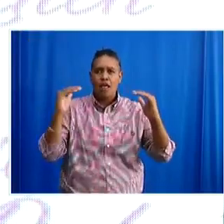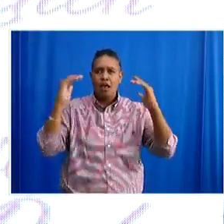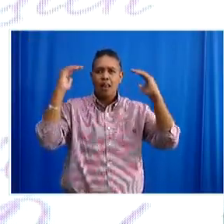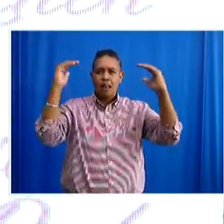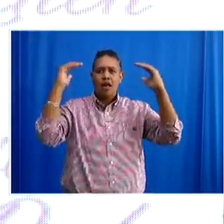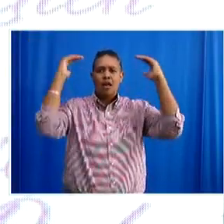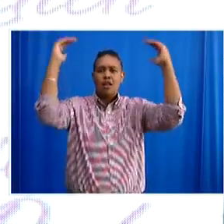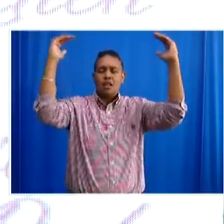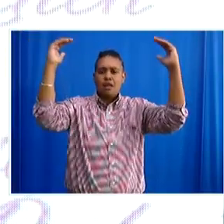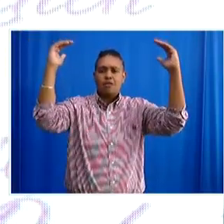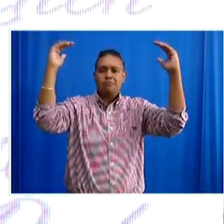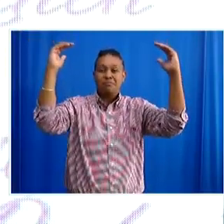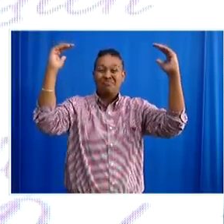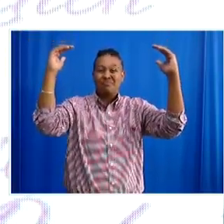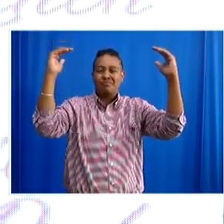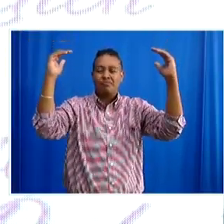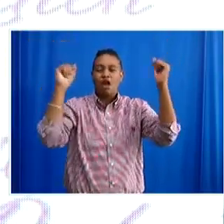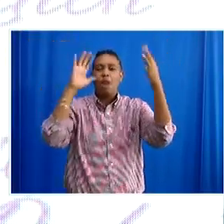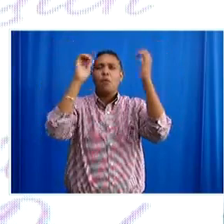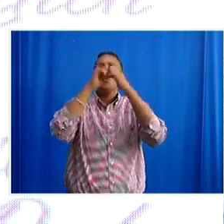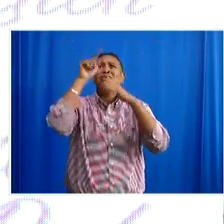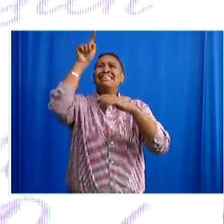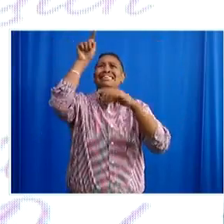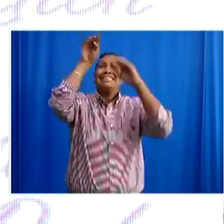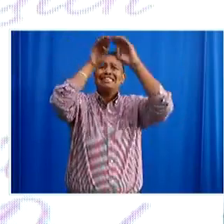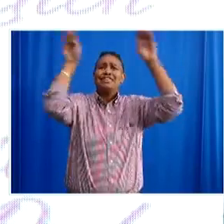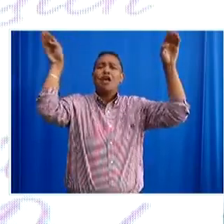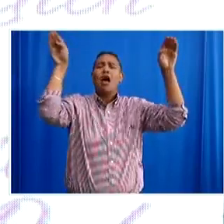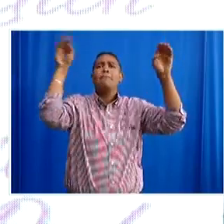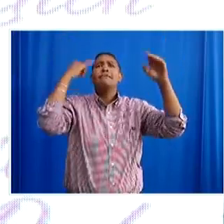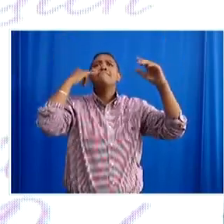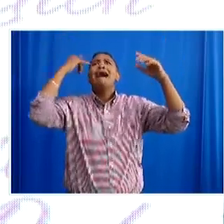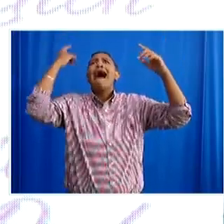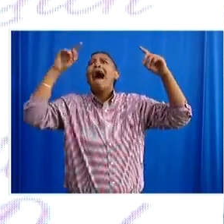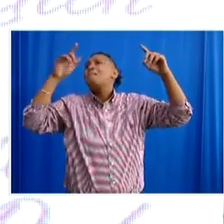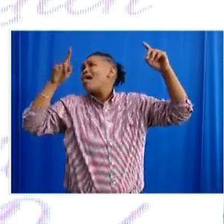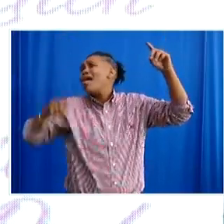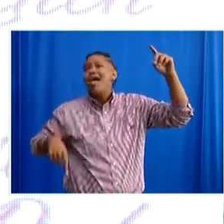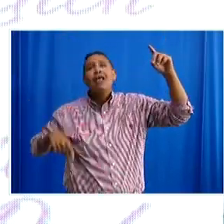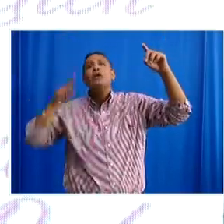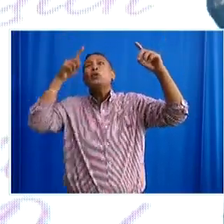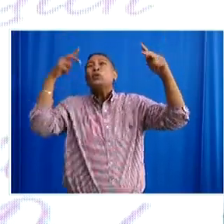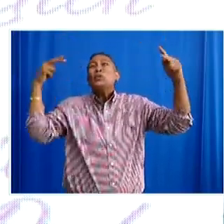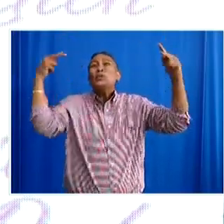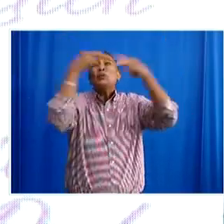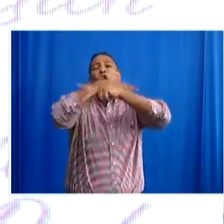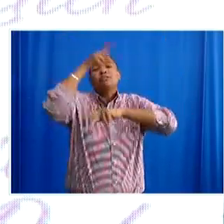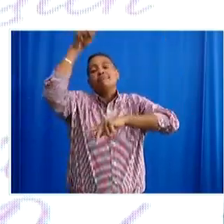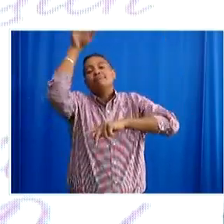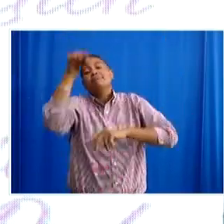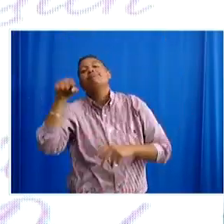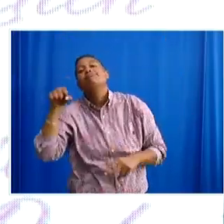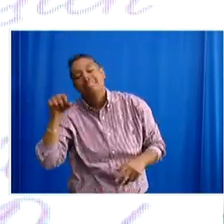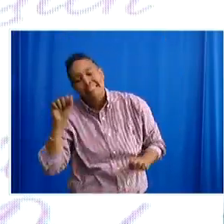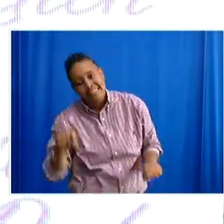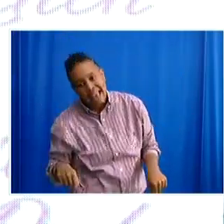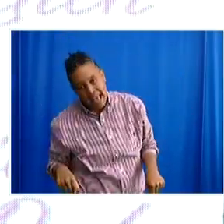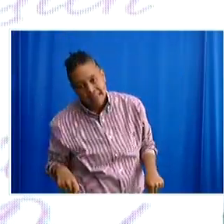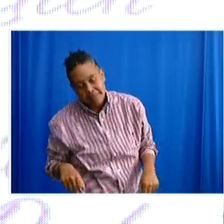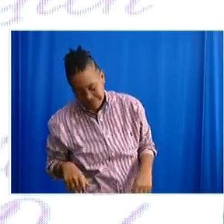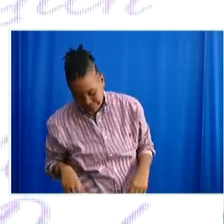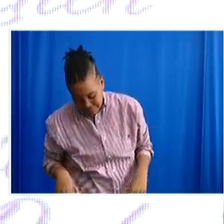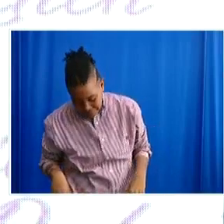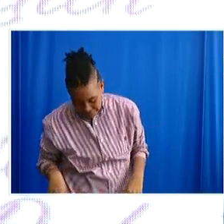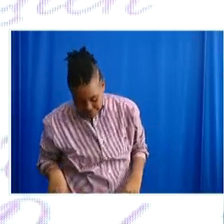risk transfer instrument on the top that protects us against the possibility of the worst possible storms.